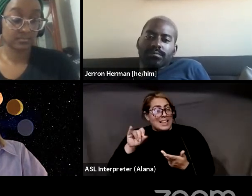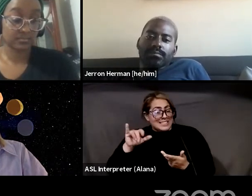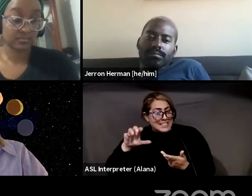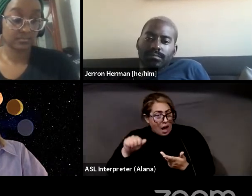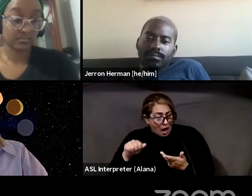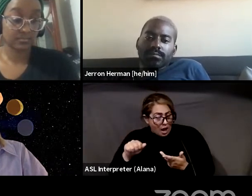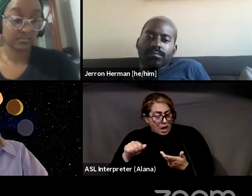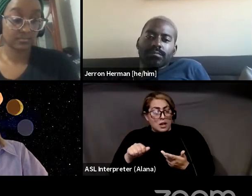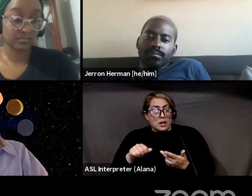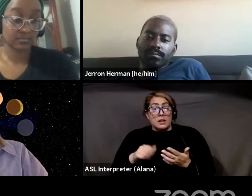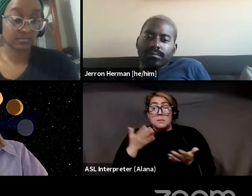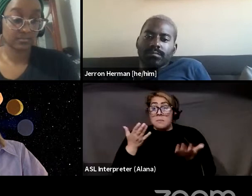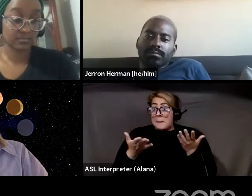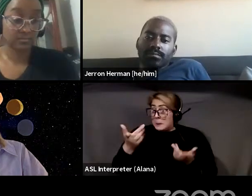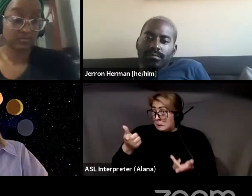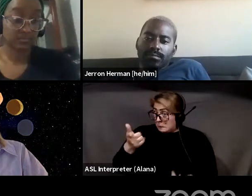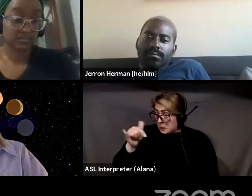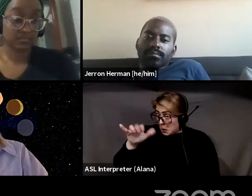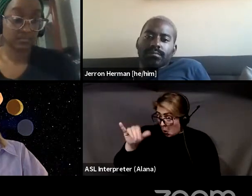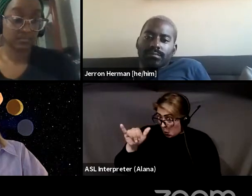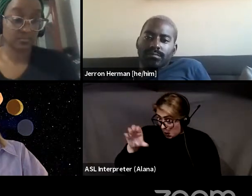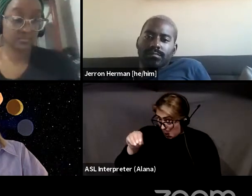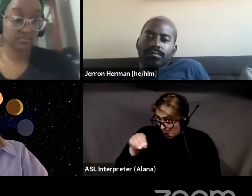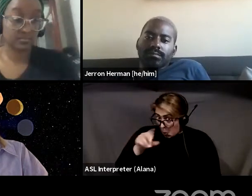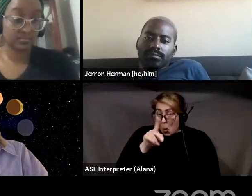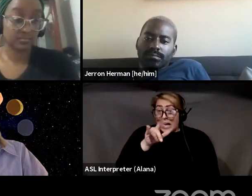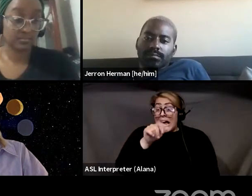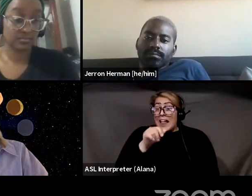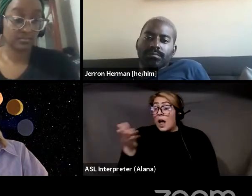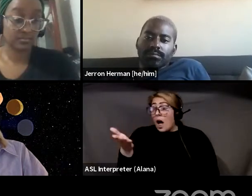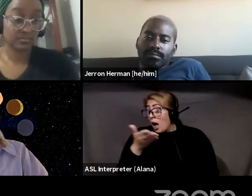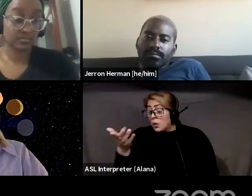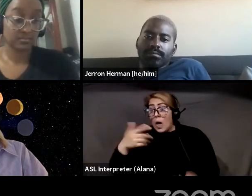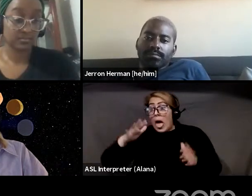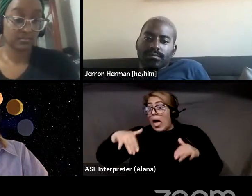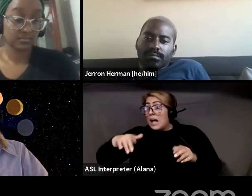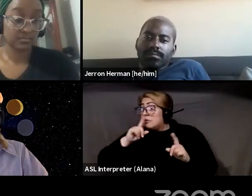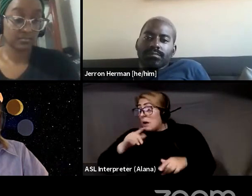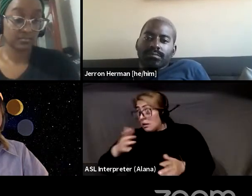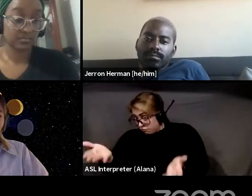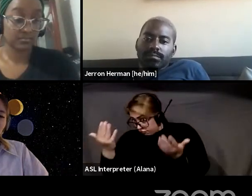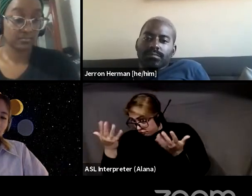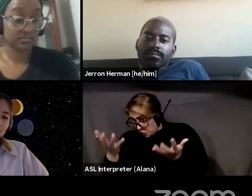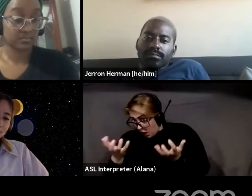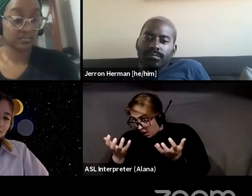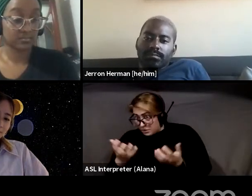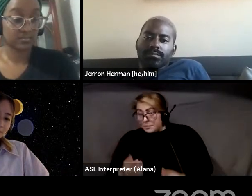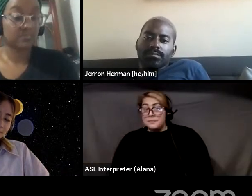Perhaps Yo-Yo or Kayla should take this one, just because they haven't responded.